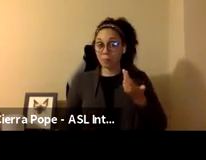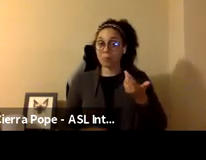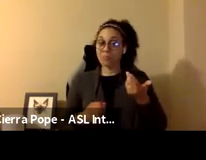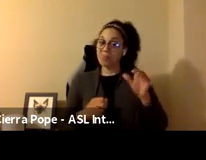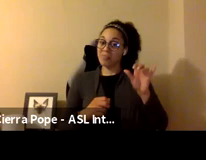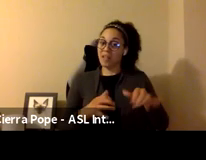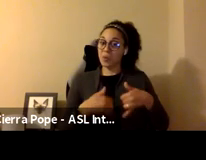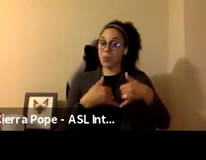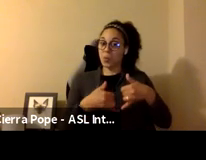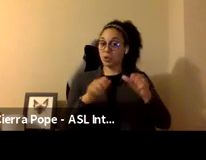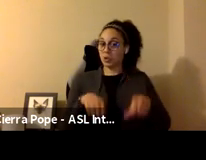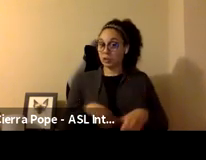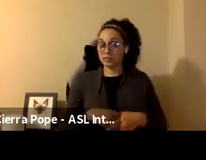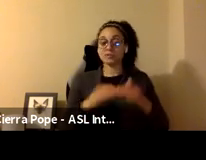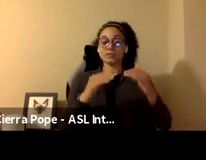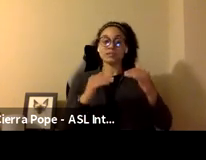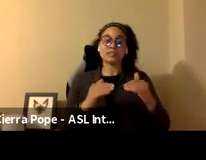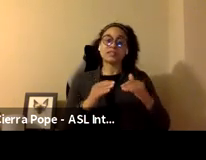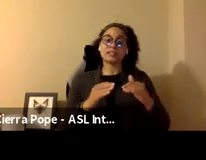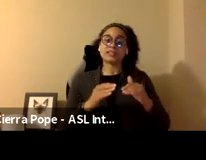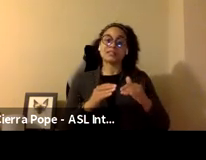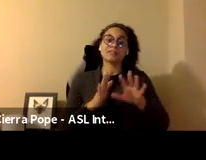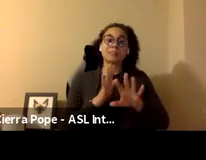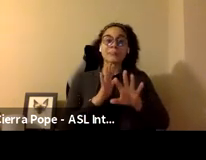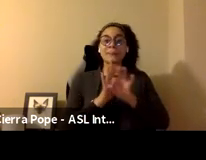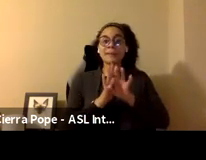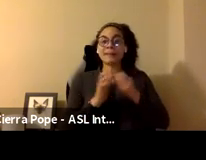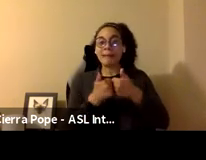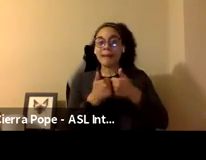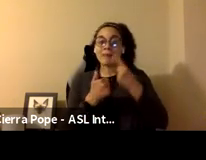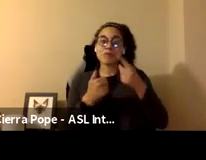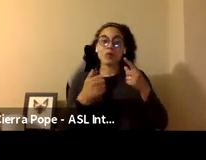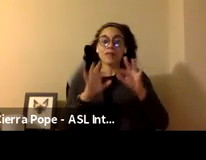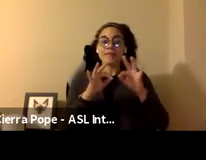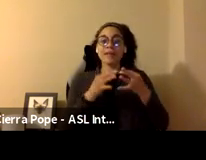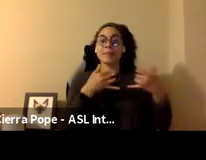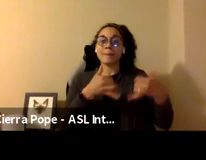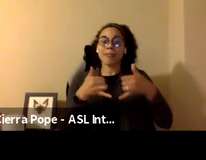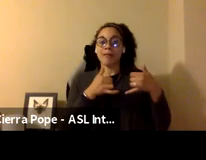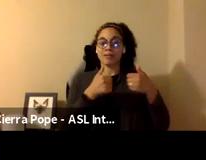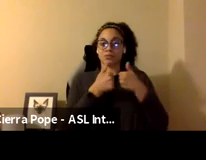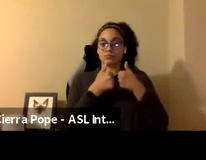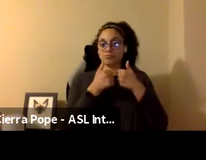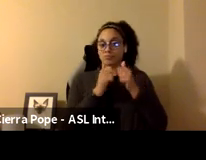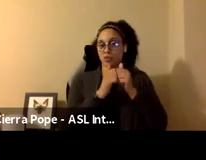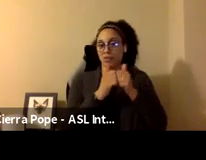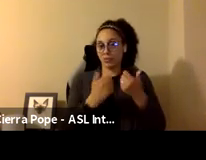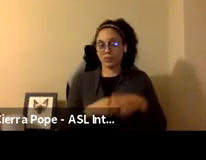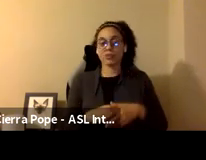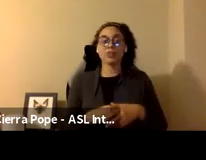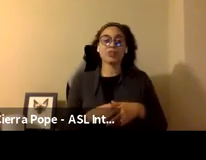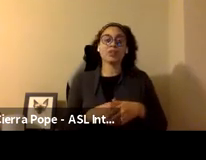rewarding. Picking a family game to play. And then I always think it's great to really, they